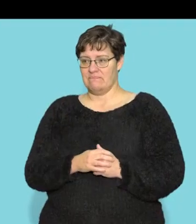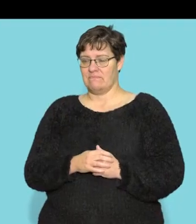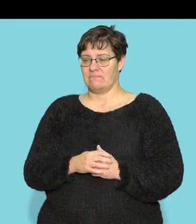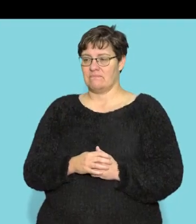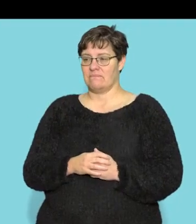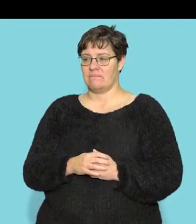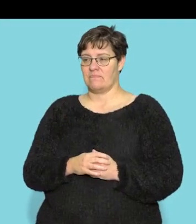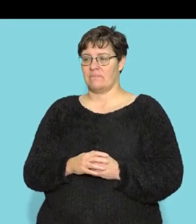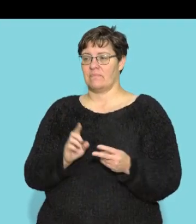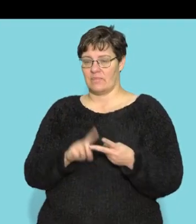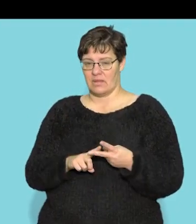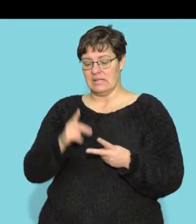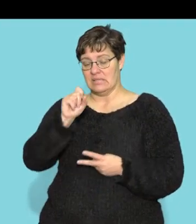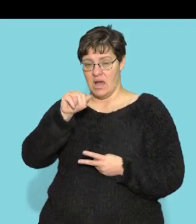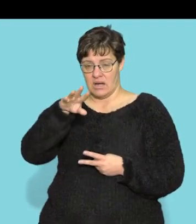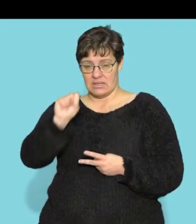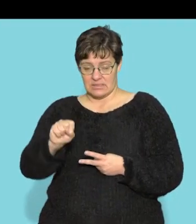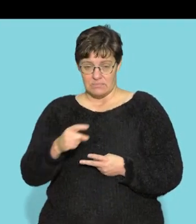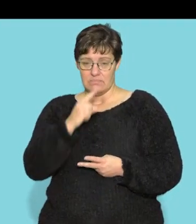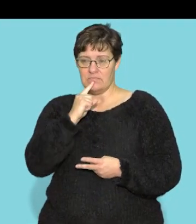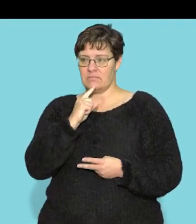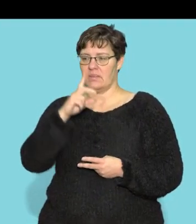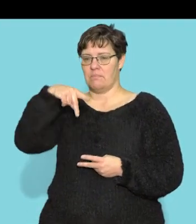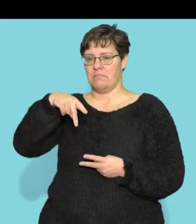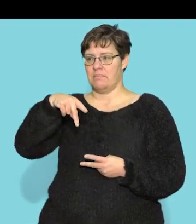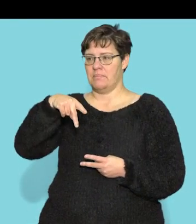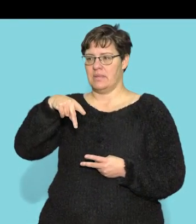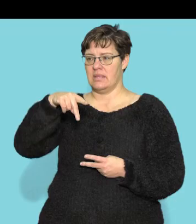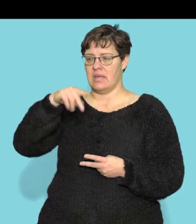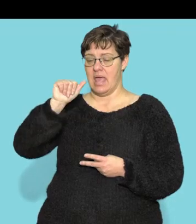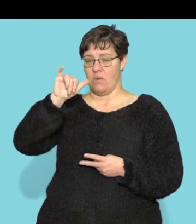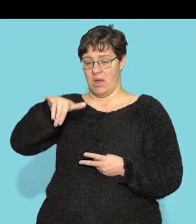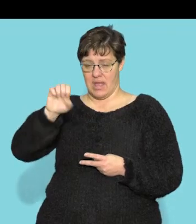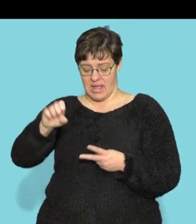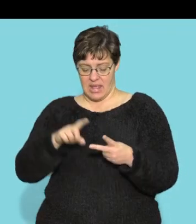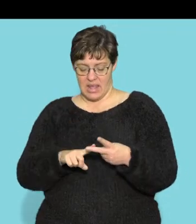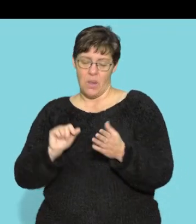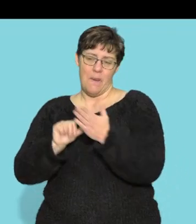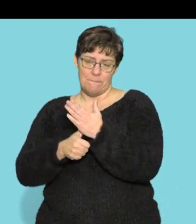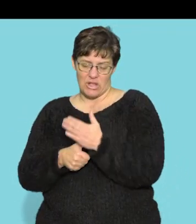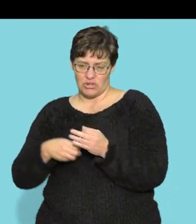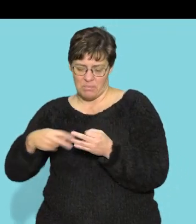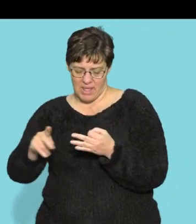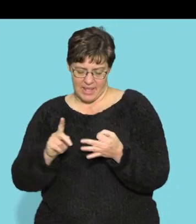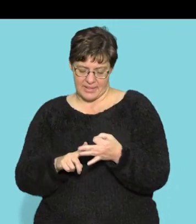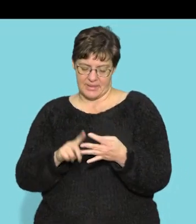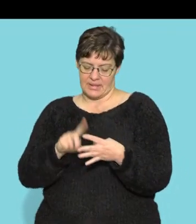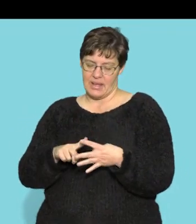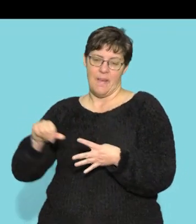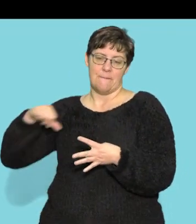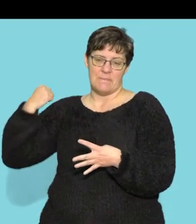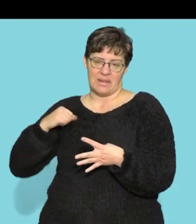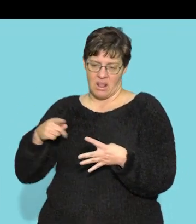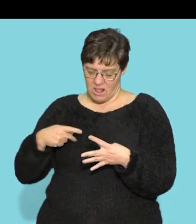for salaries. You owe it to SARS, which is your PAYE. You may be owing the pension fund. You may be owing the